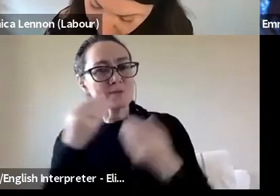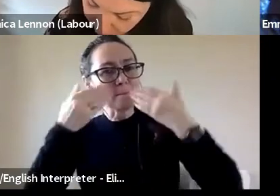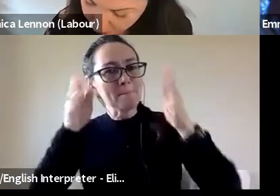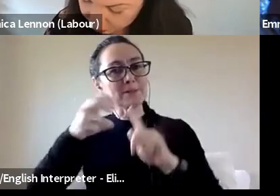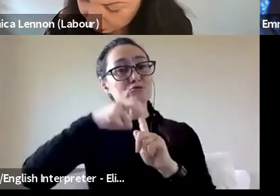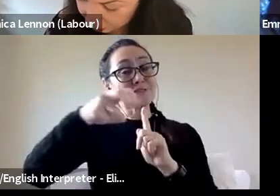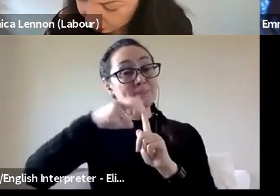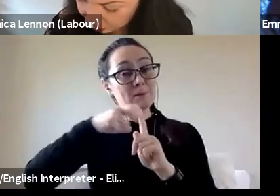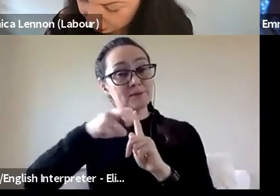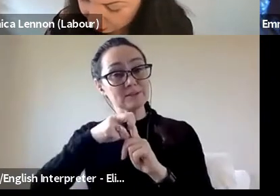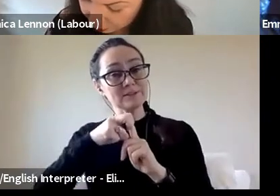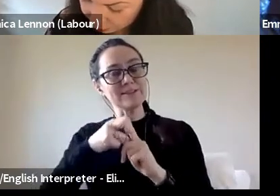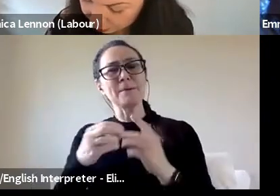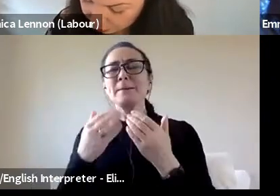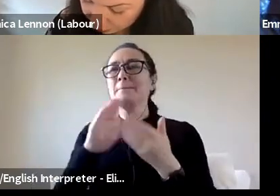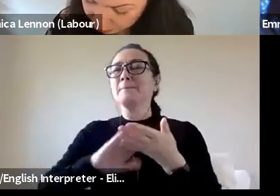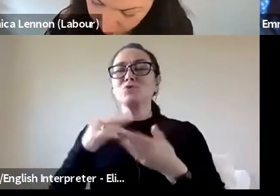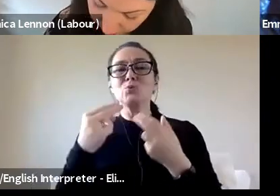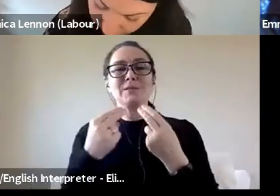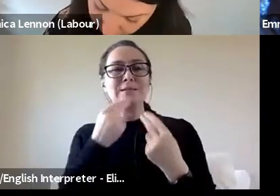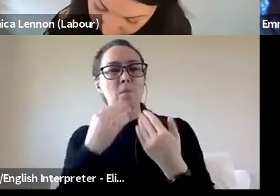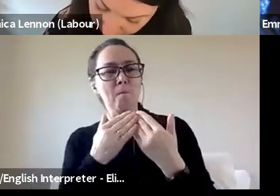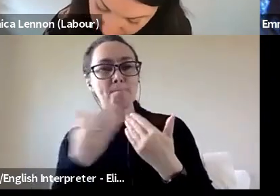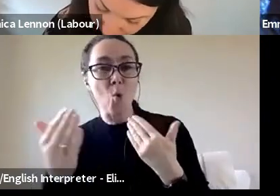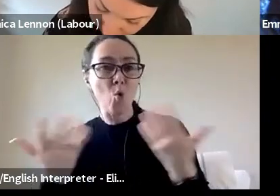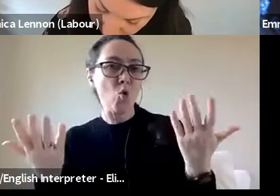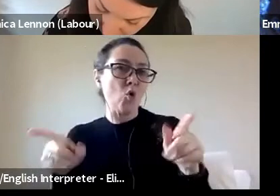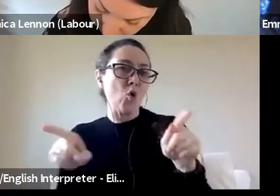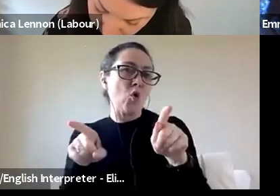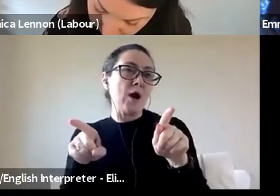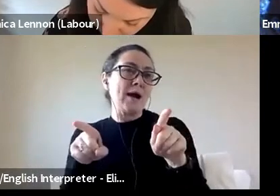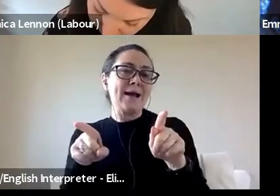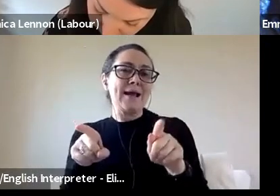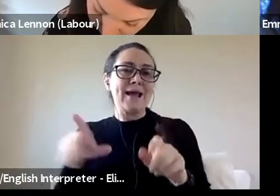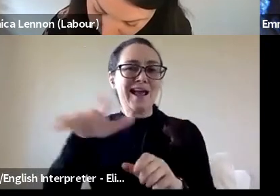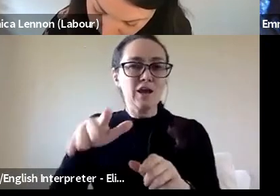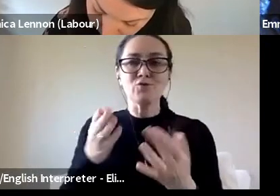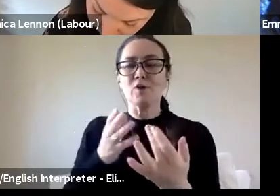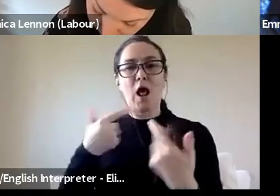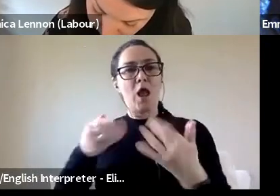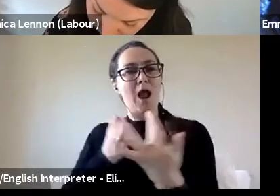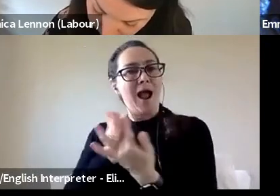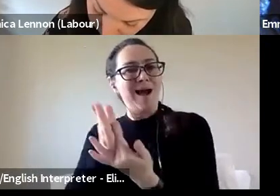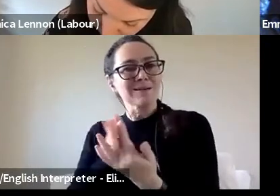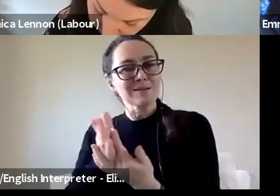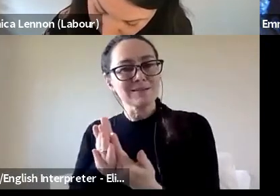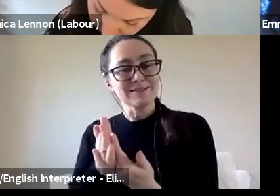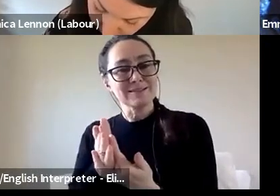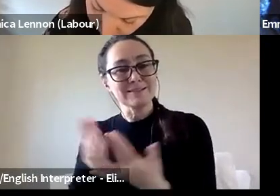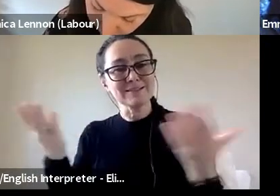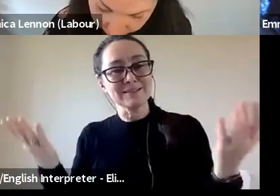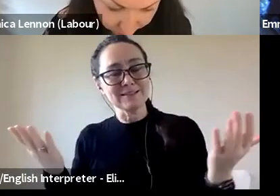more dedicated spaces for accessible travel that don't come into conflict with